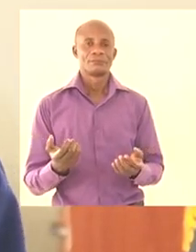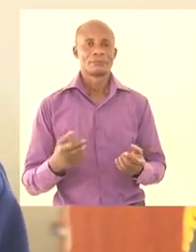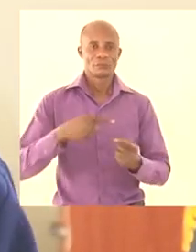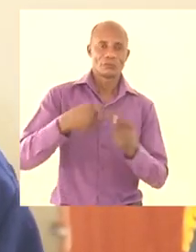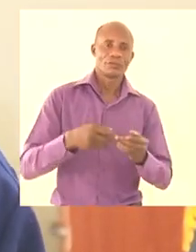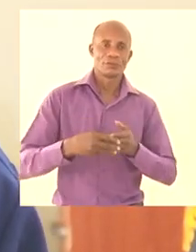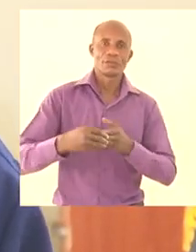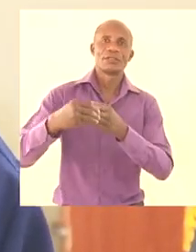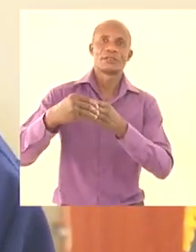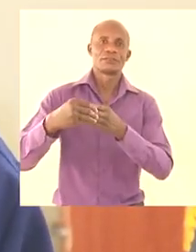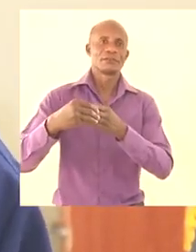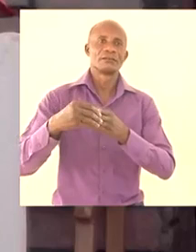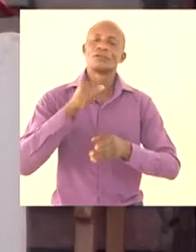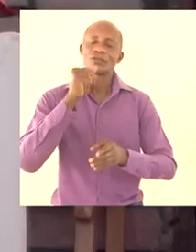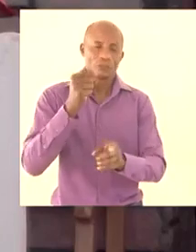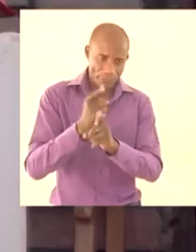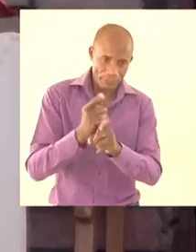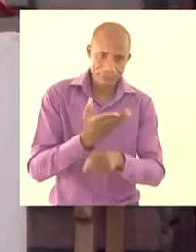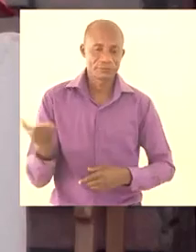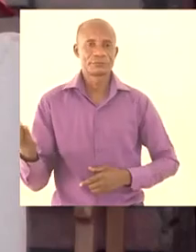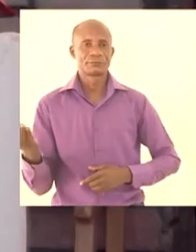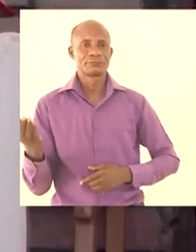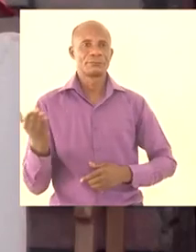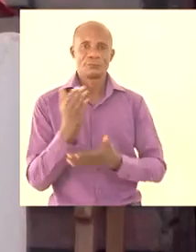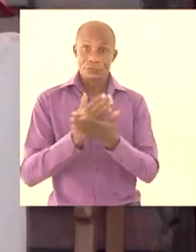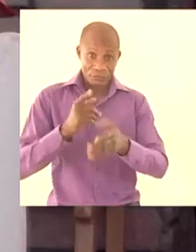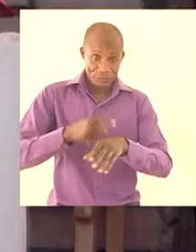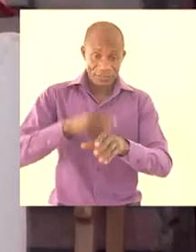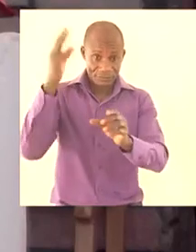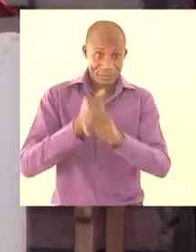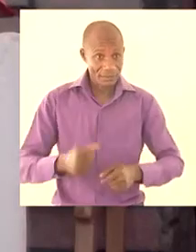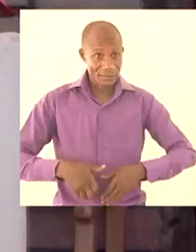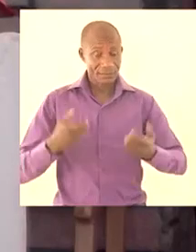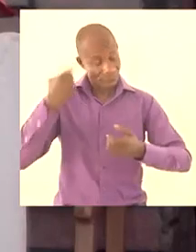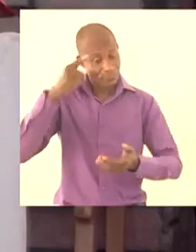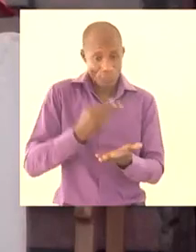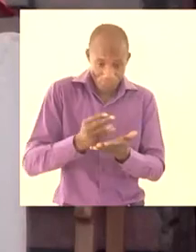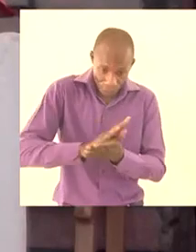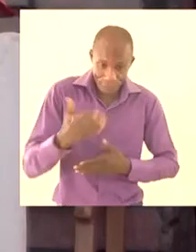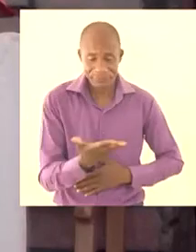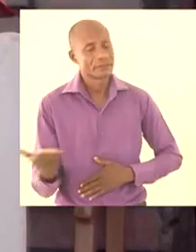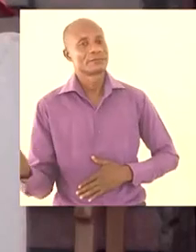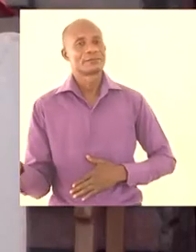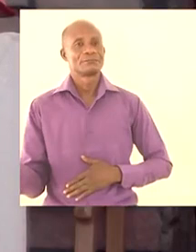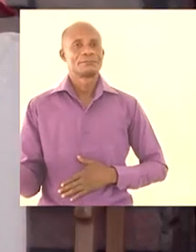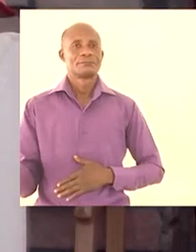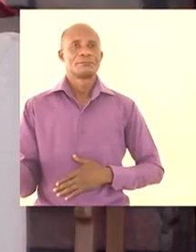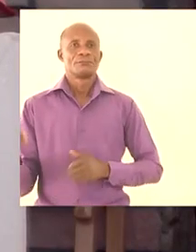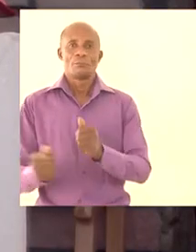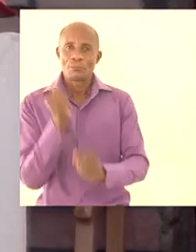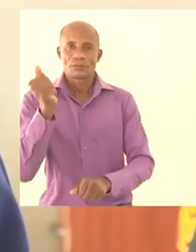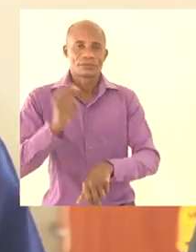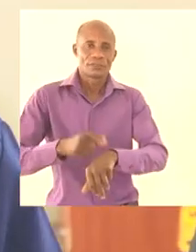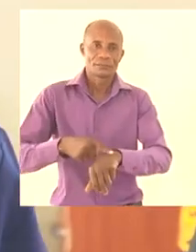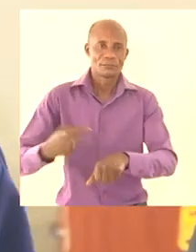it misguided anger. Sometimes you do get angry over holy things now, isn't it? Just sometimes. Sometimes, uh-huh. But most of the times we